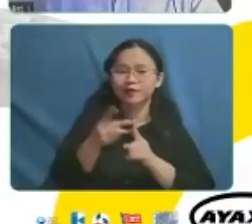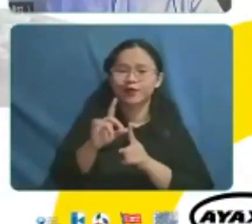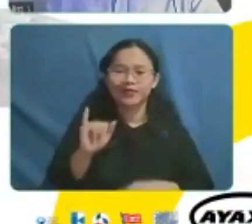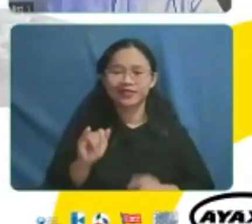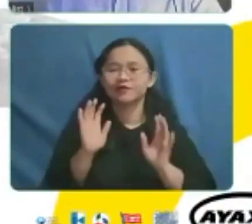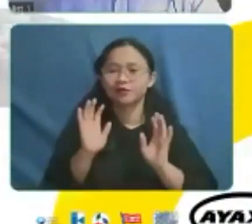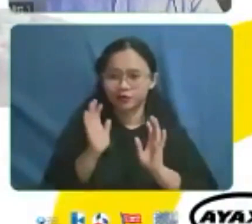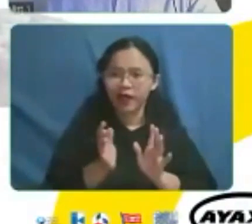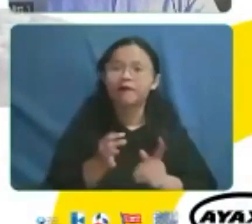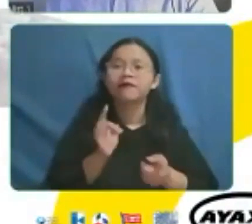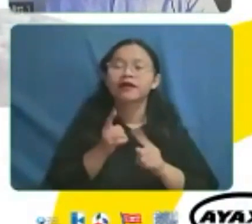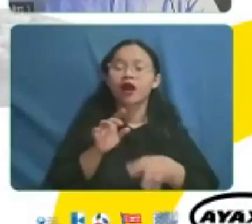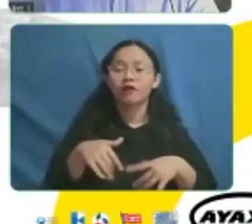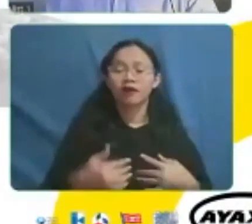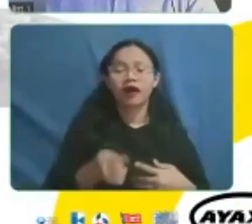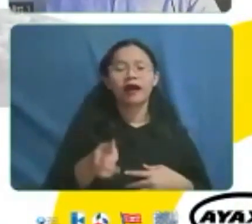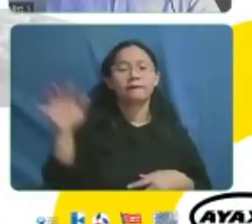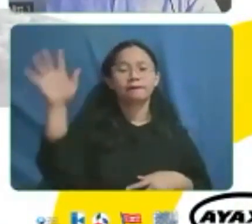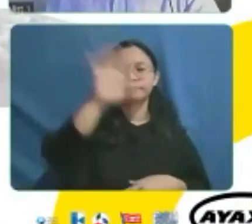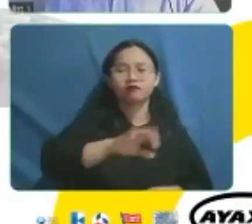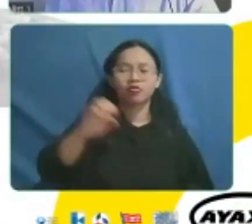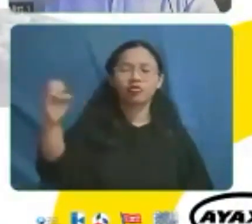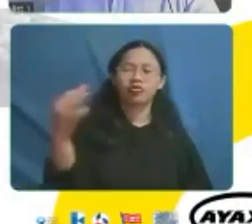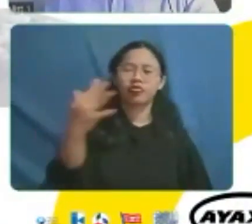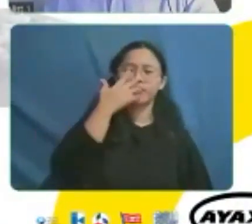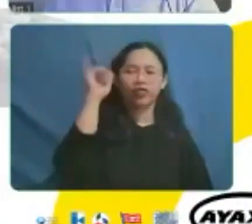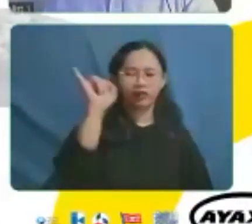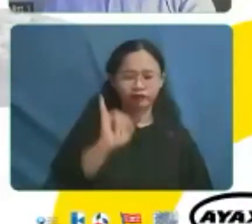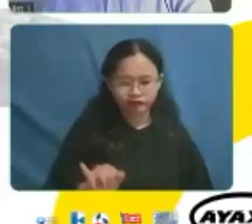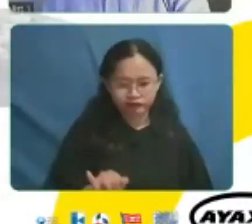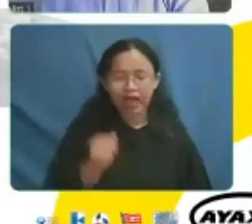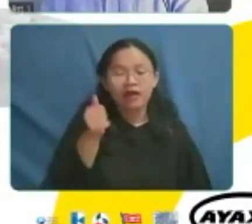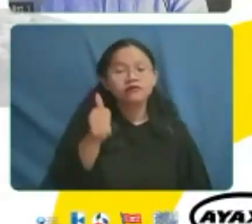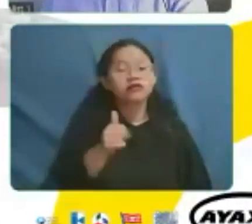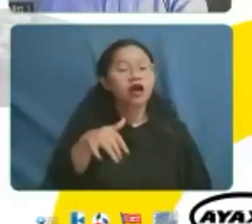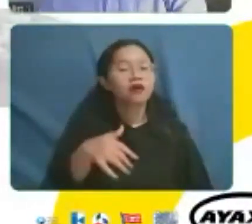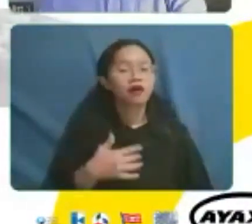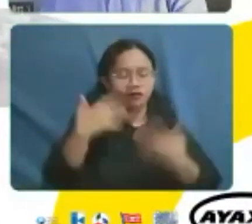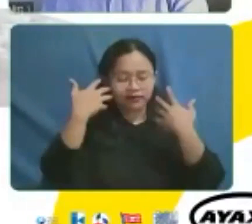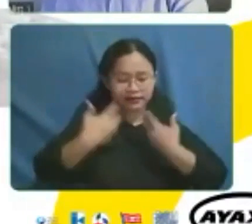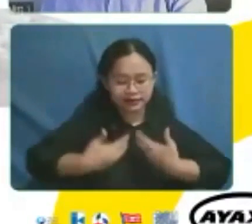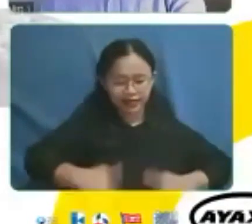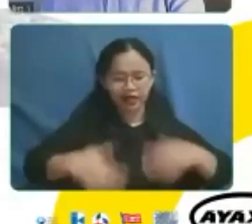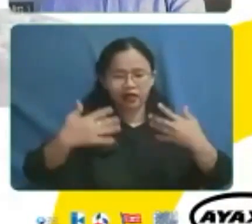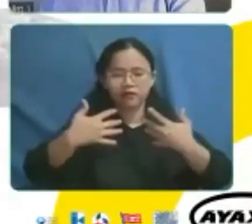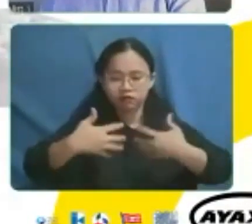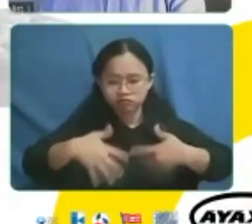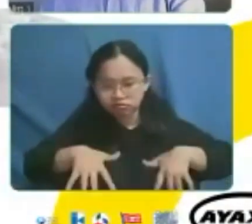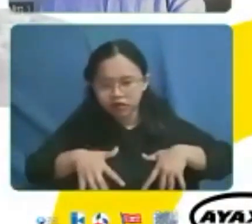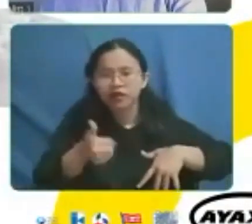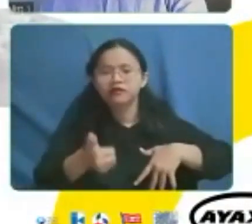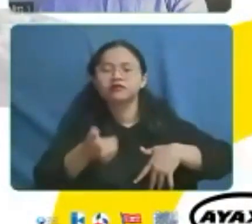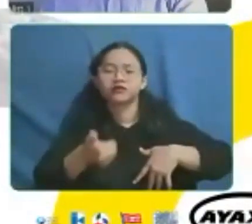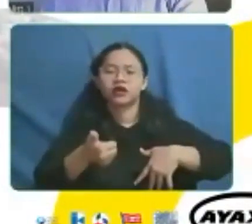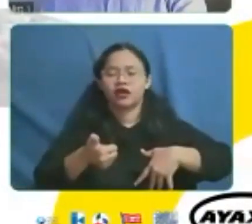air pollution, it depends on the concentration of the air pollutants and depends on our exposure. If there is